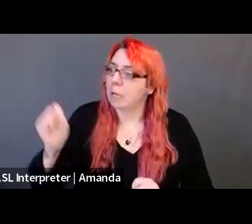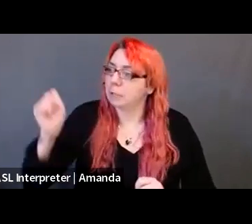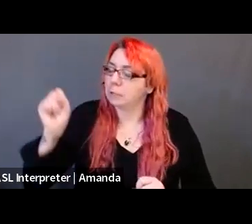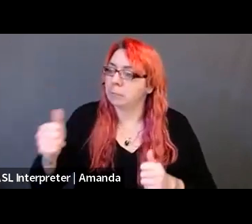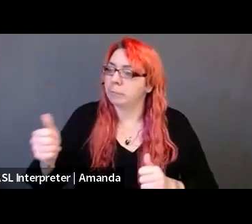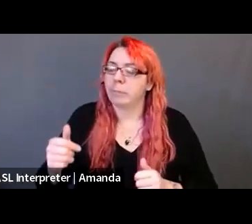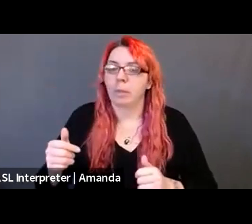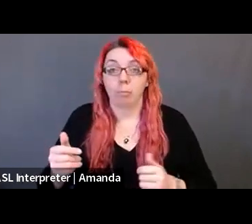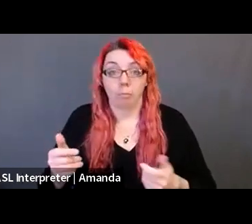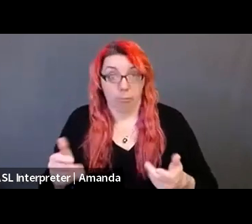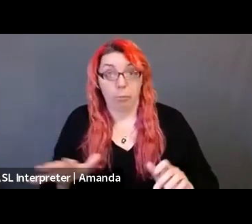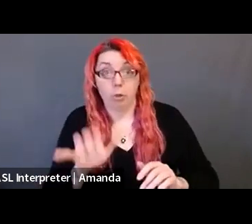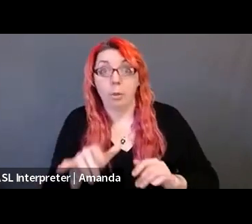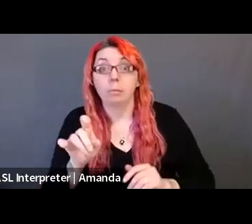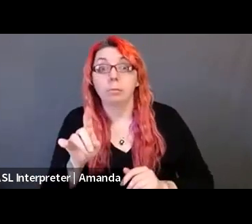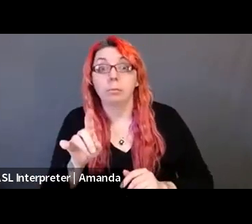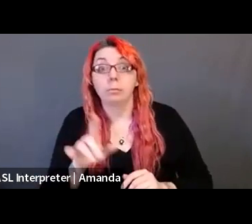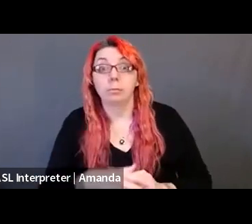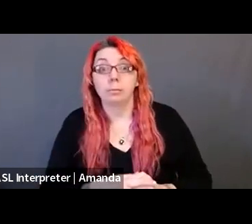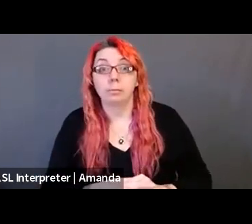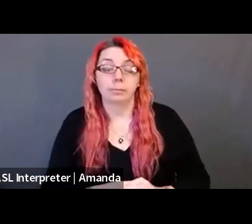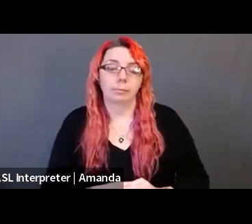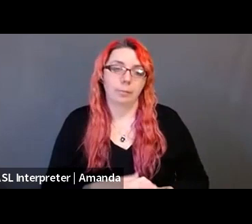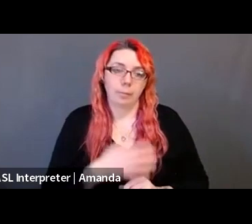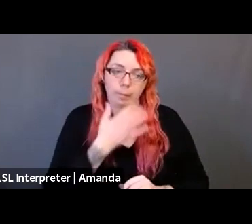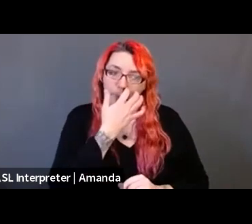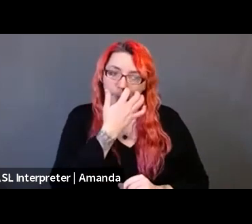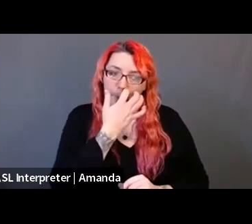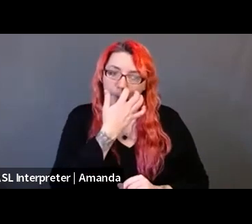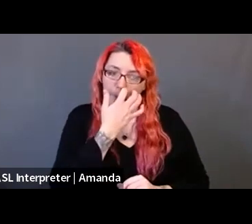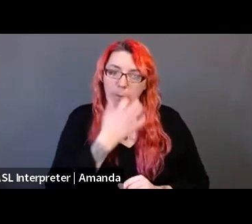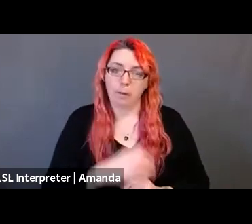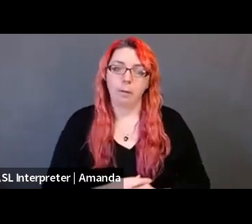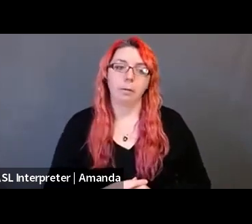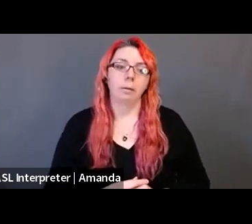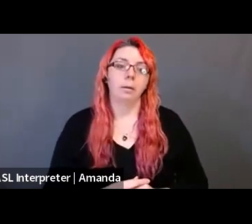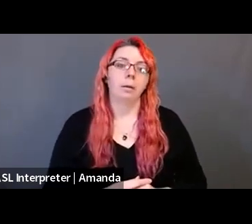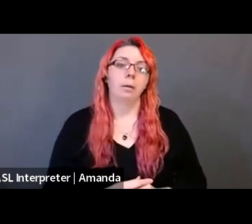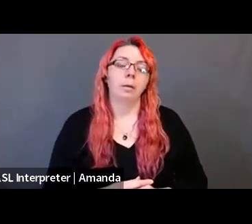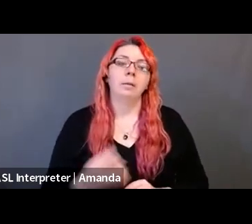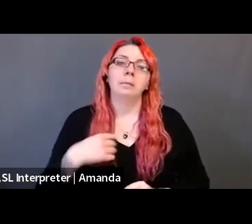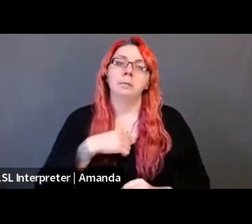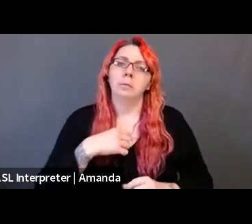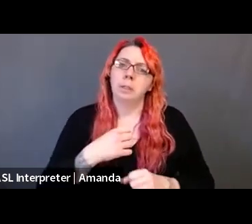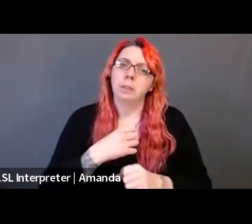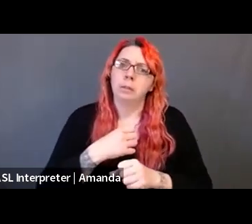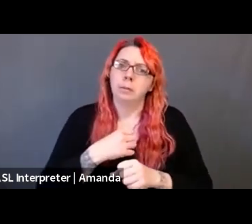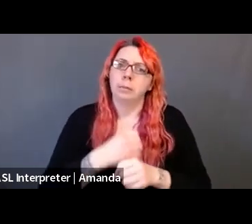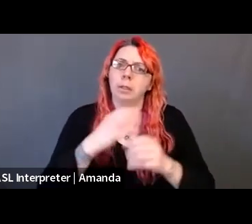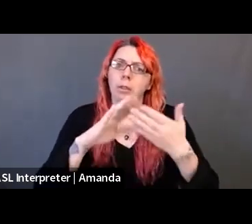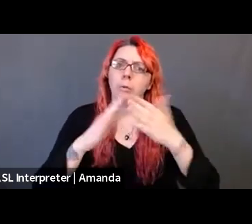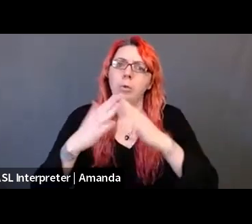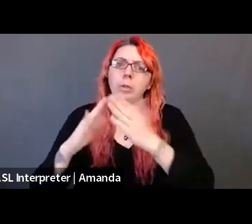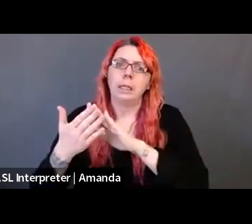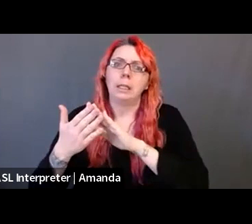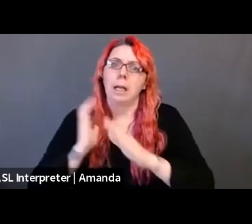highlighted, just a key thing with that is what you've just been saying, that what kind of community are we creating that says that folks with this community, we are committed to some expectations with